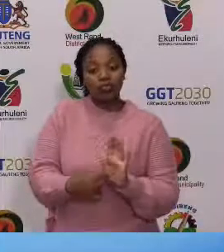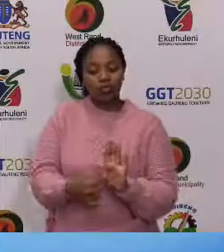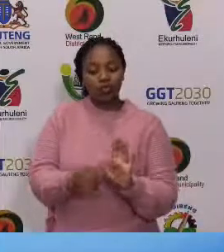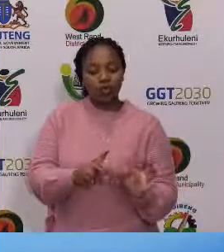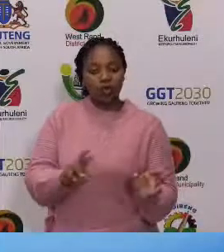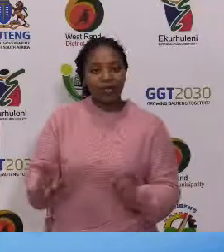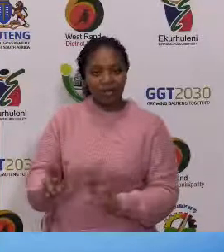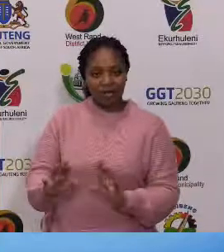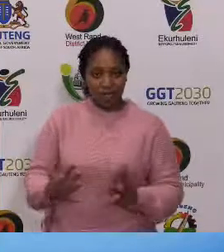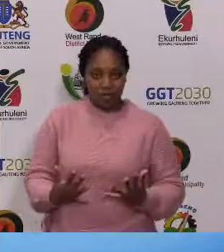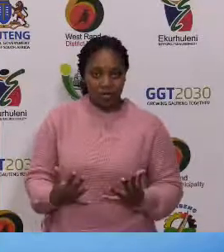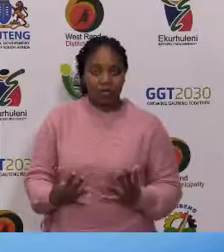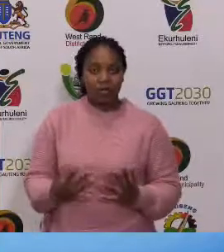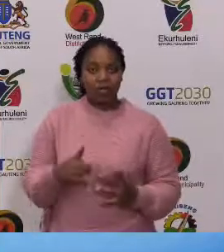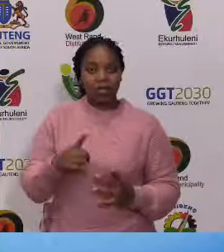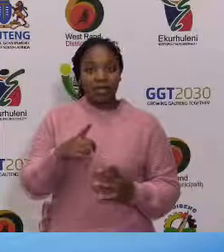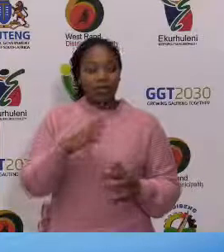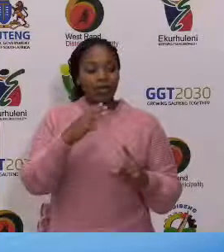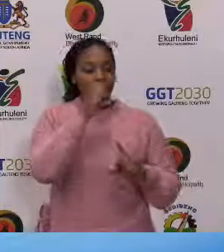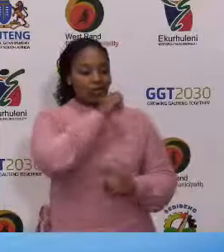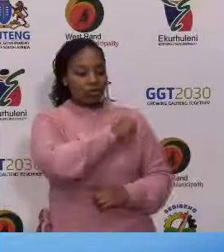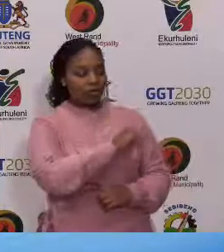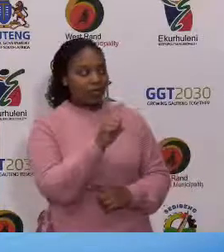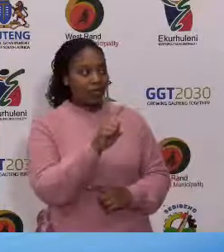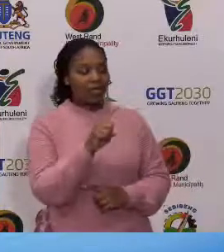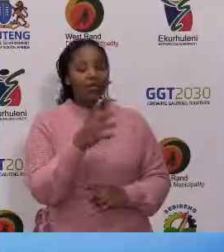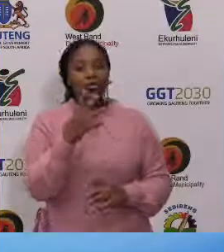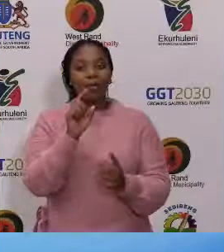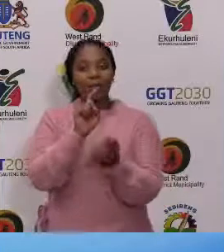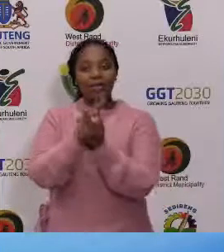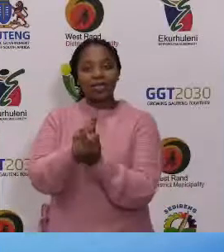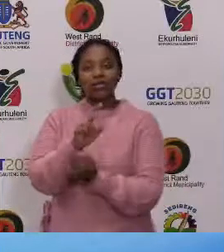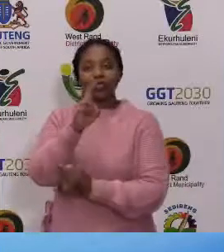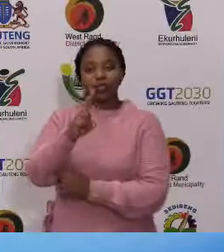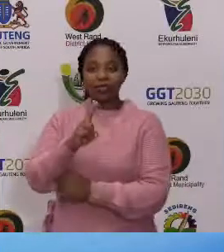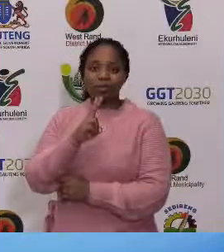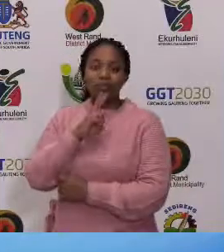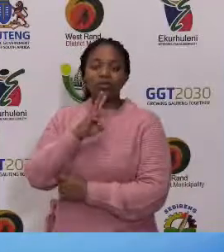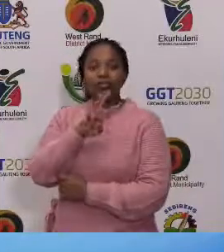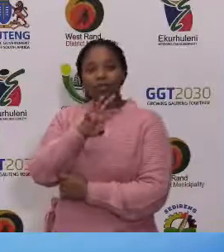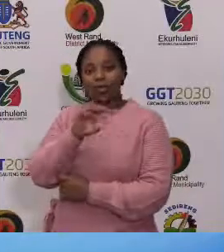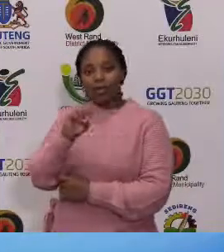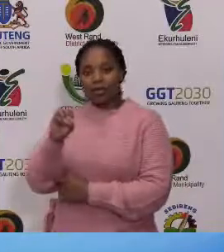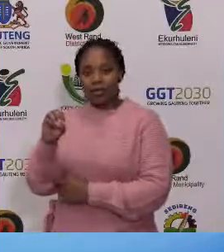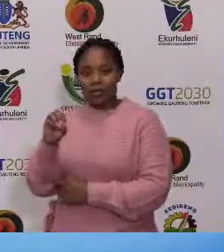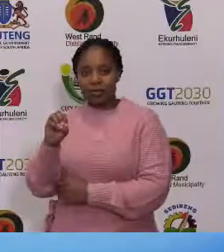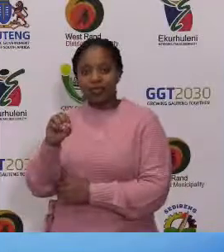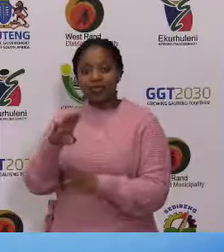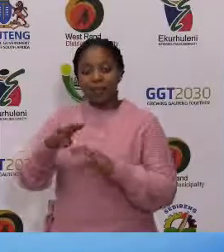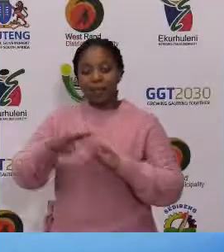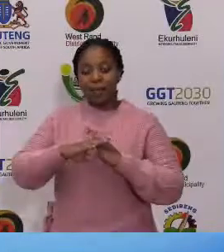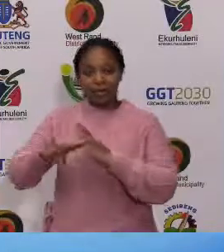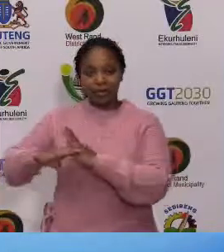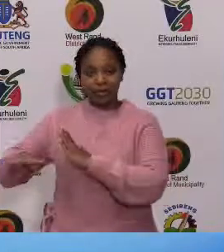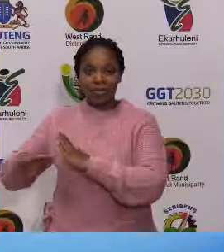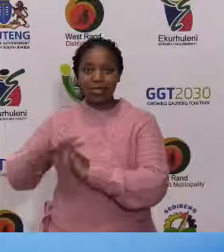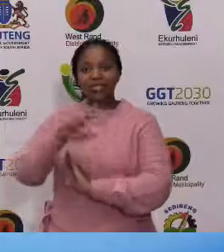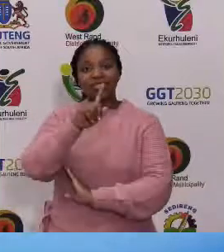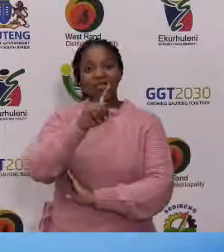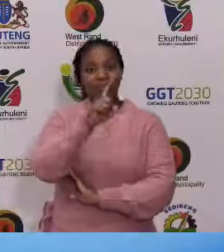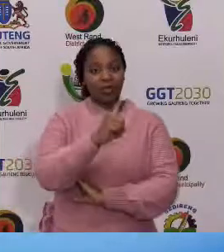modeling, the predictions were that we'll need 2,400 critical care beds and 7,500 general